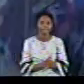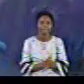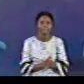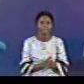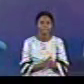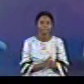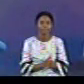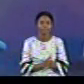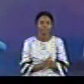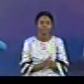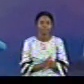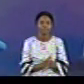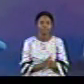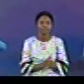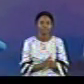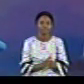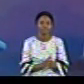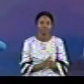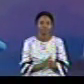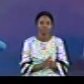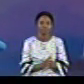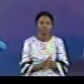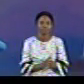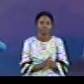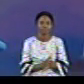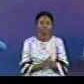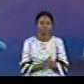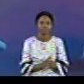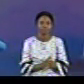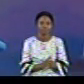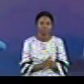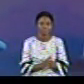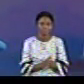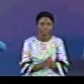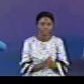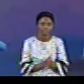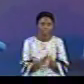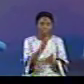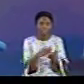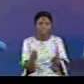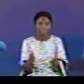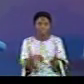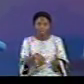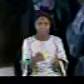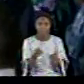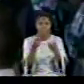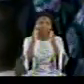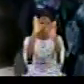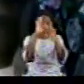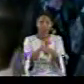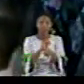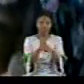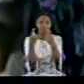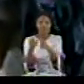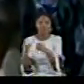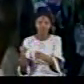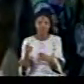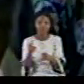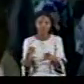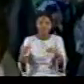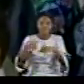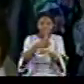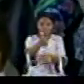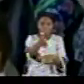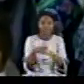the next is the fire now region we have the air will yes something is happening over there something is